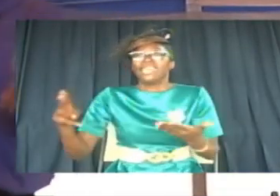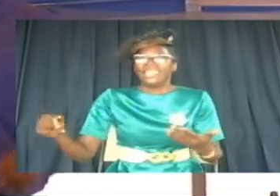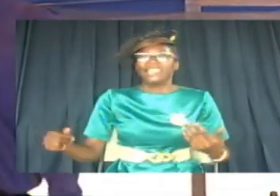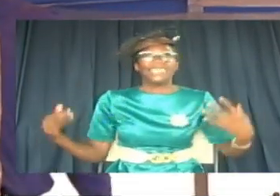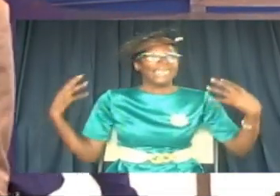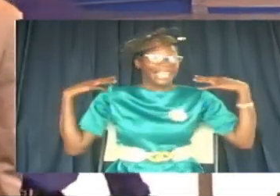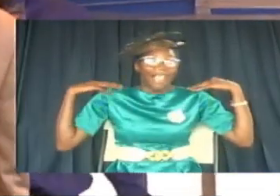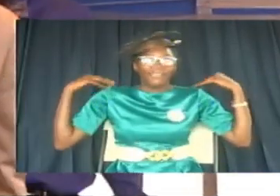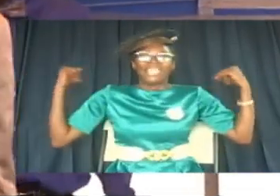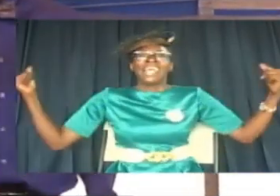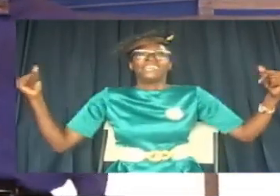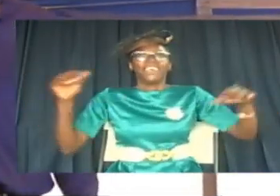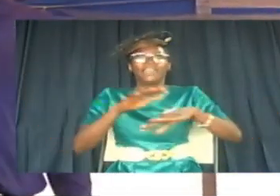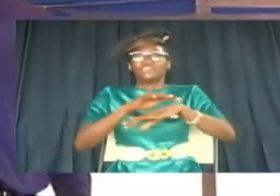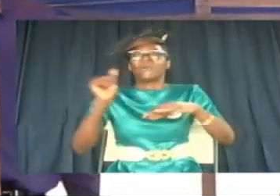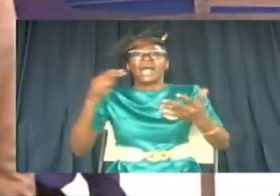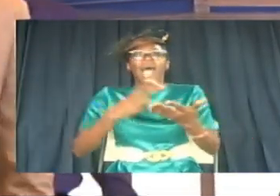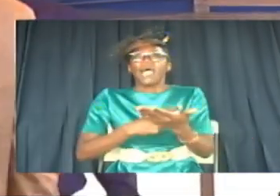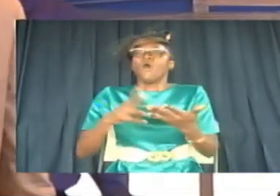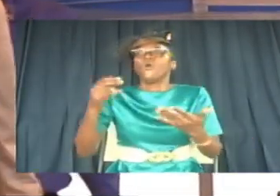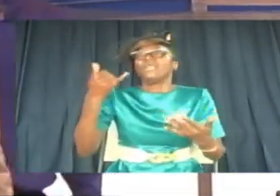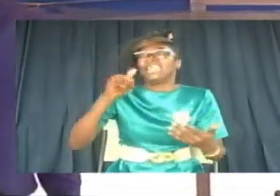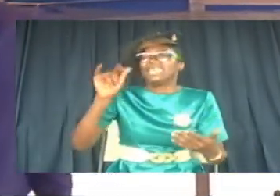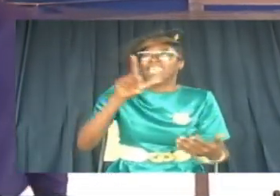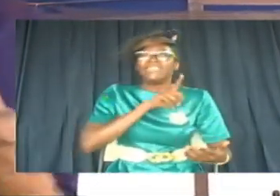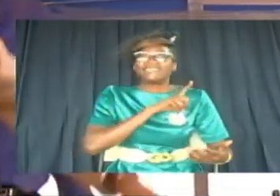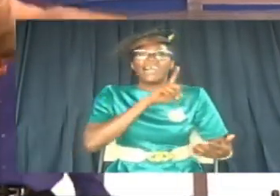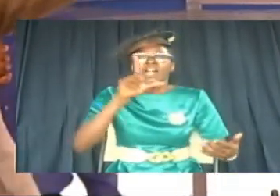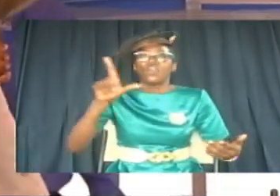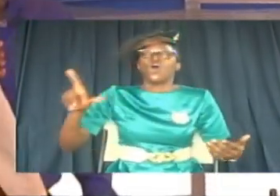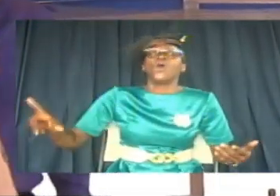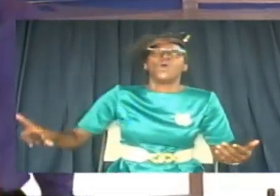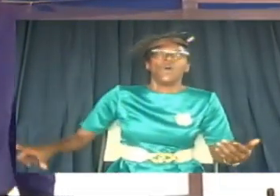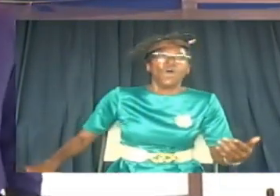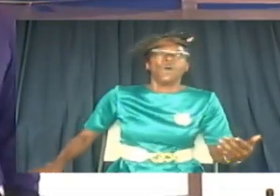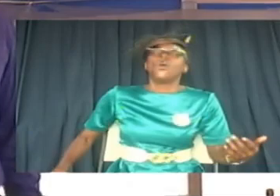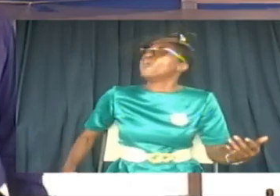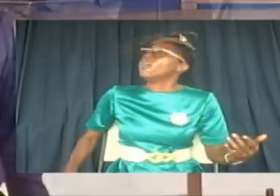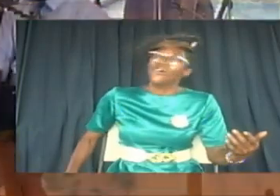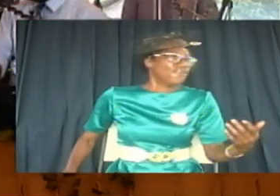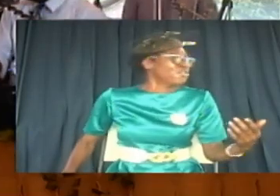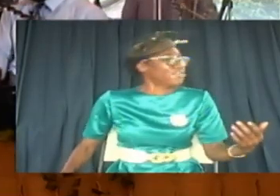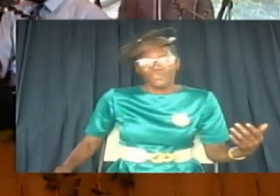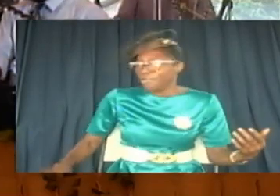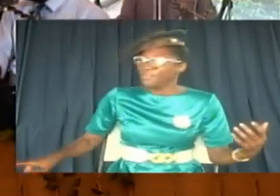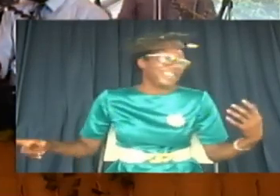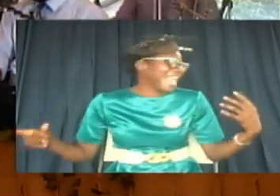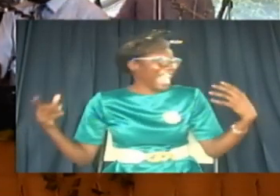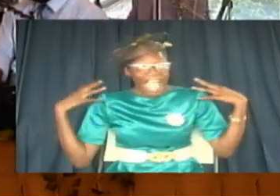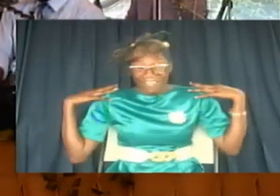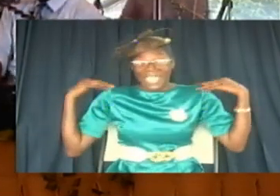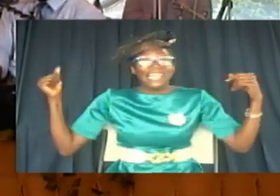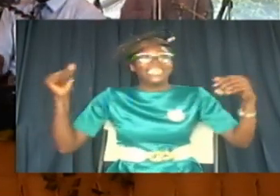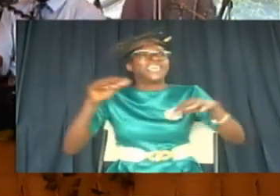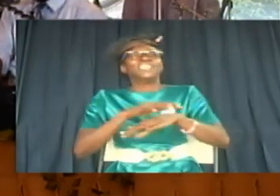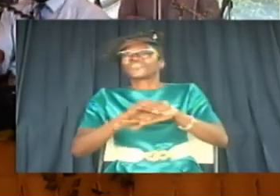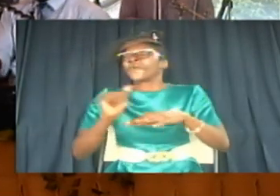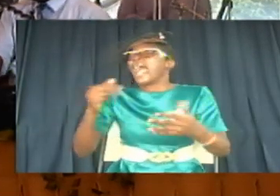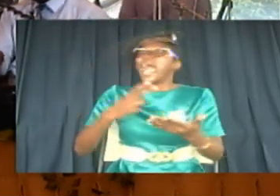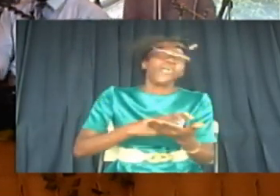holy. Praise God. The angels cried holy is the Lord. One last time. The angels cried holy.